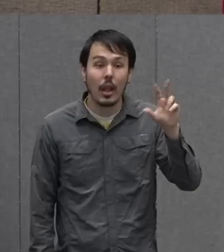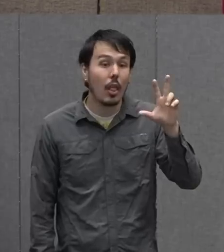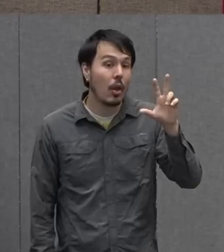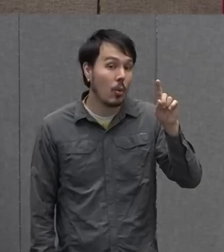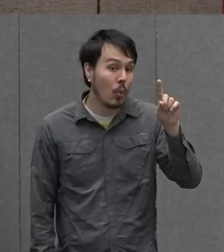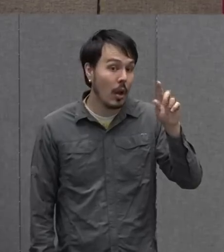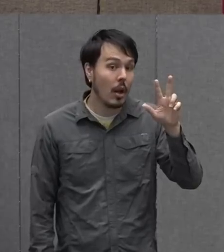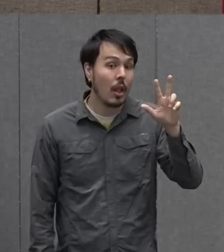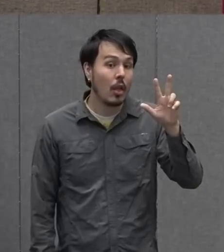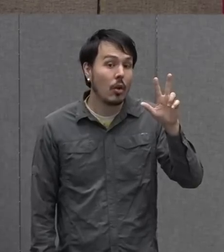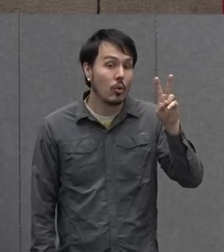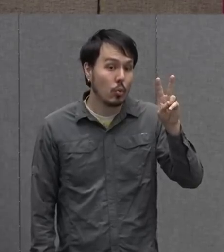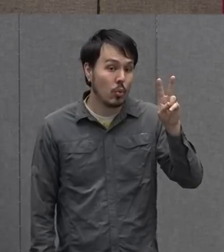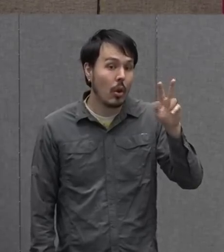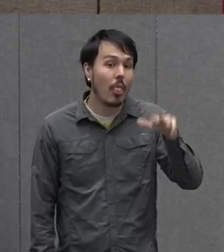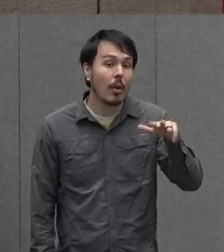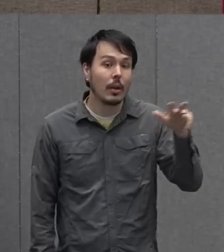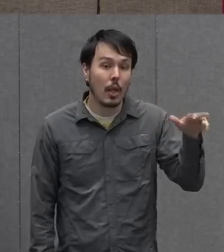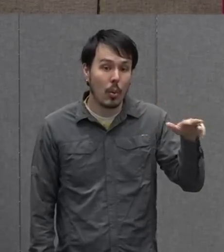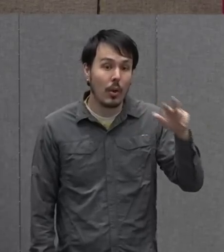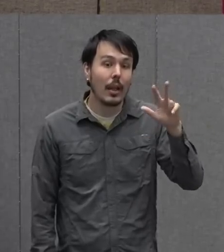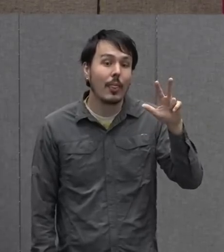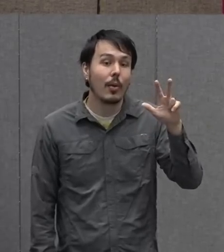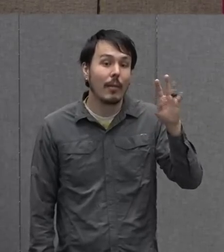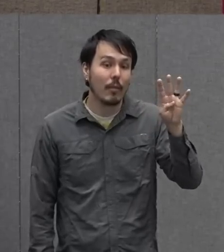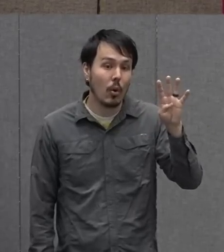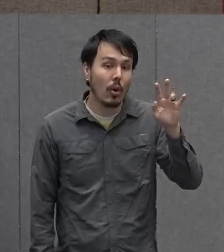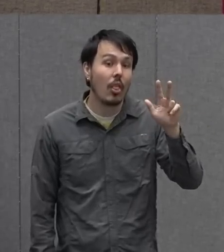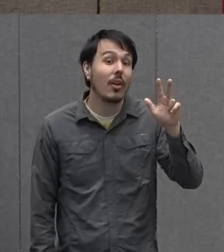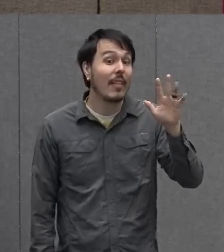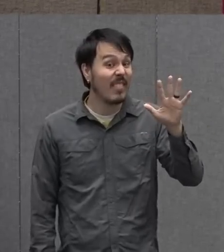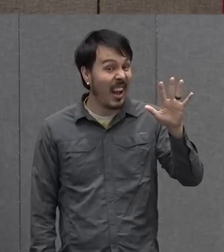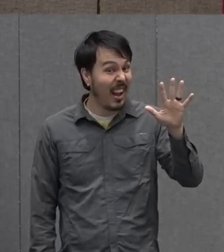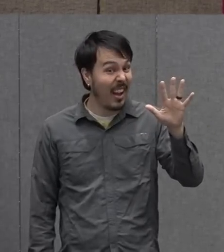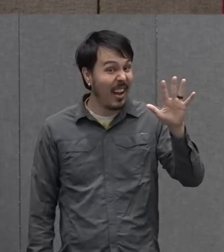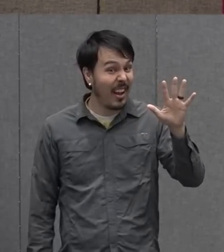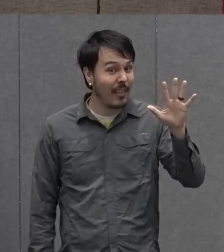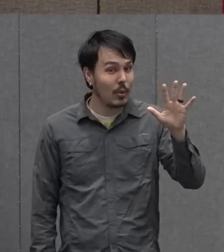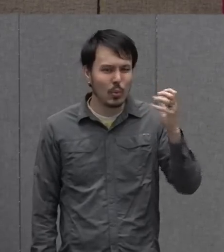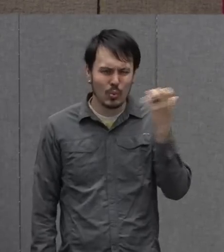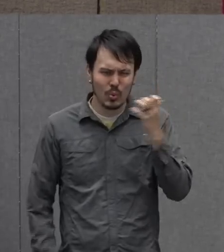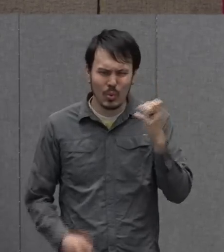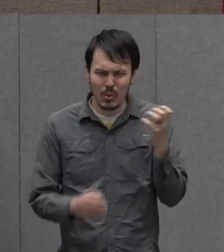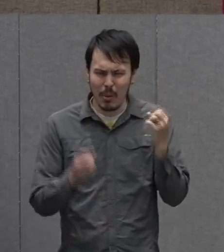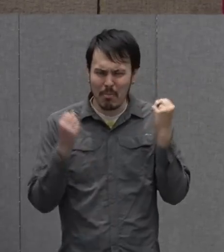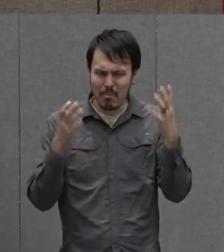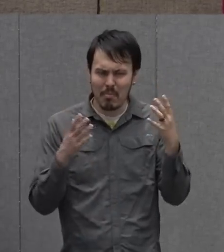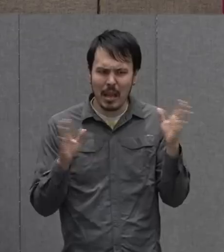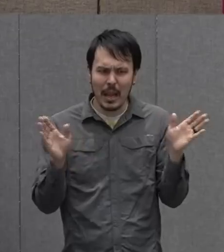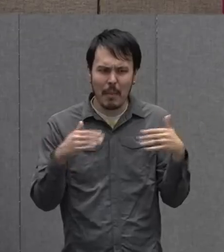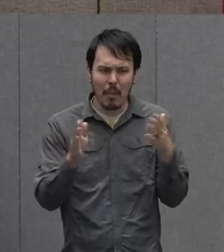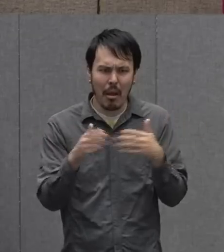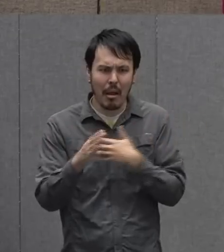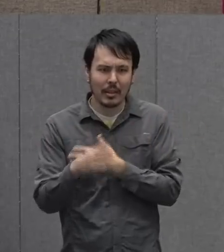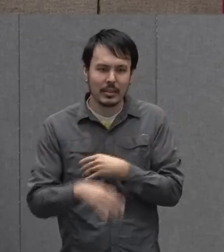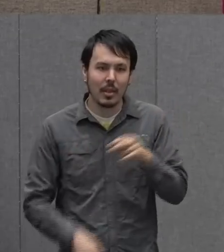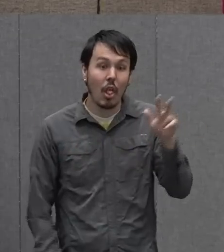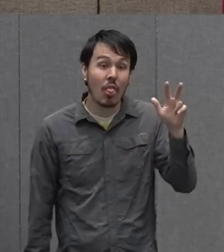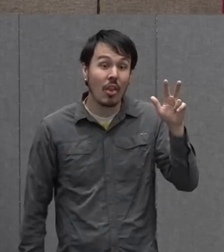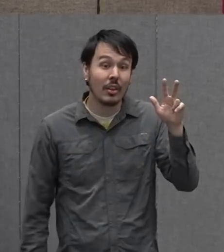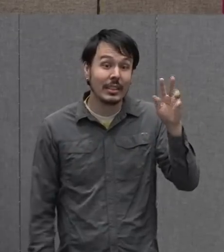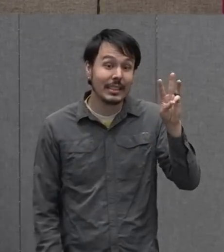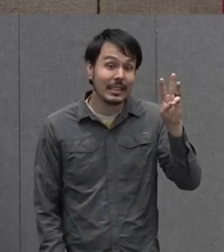31, 32, 33, 34, 35. This is a lot of boxes.